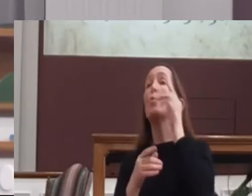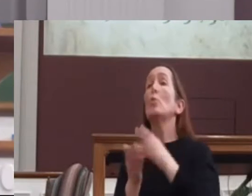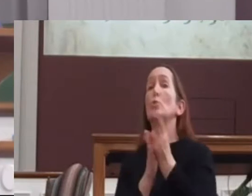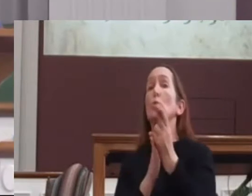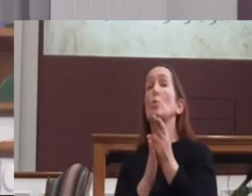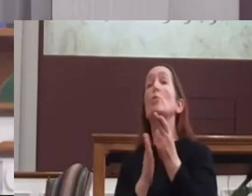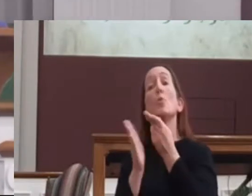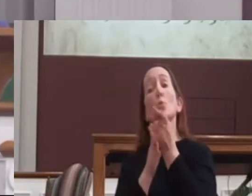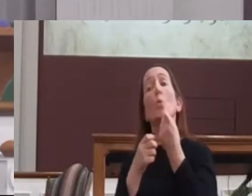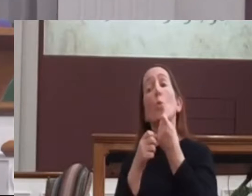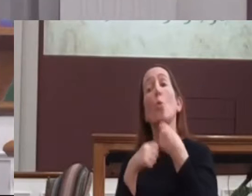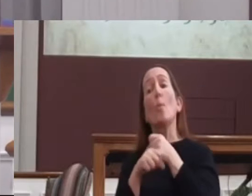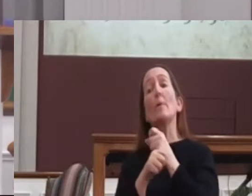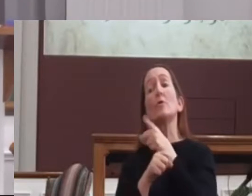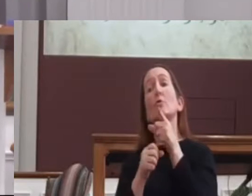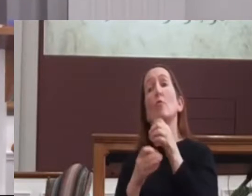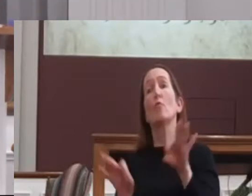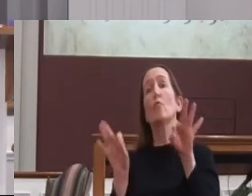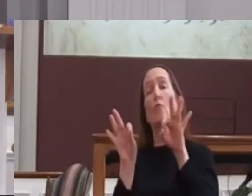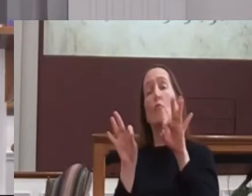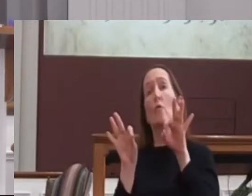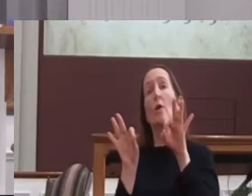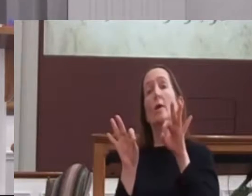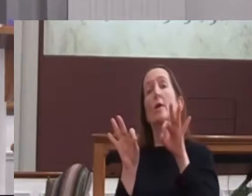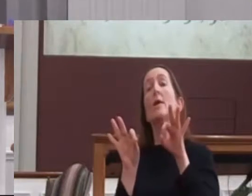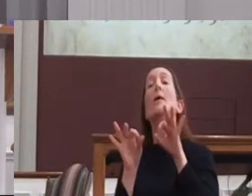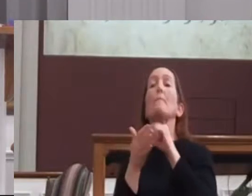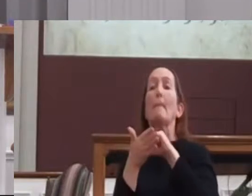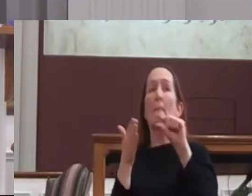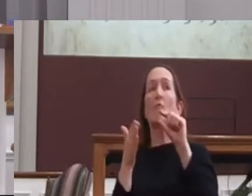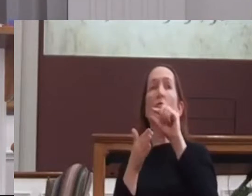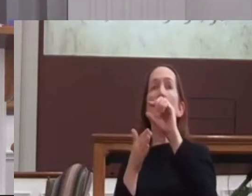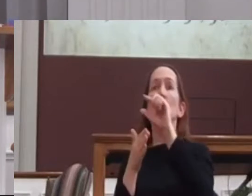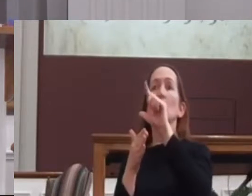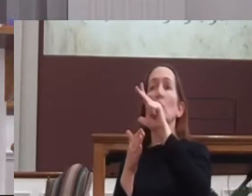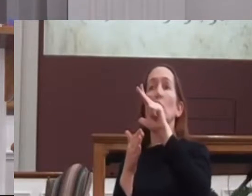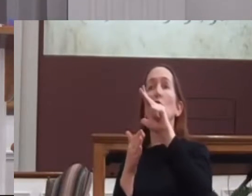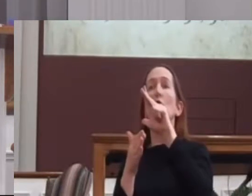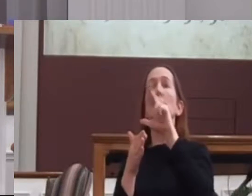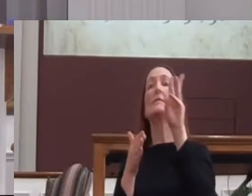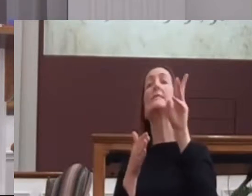and the truth will make you free. And then down to verse 36.